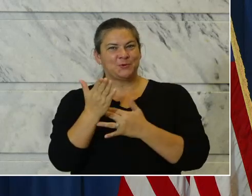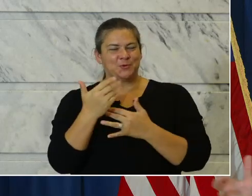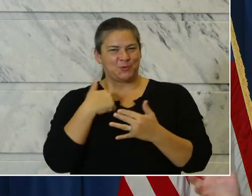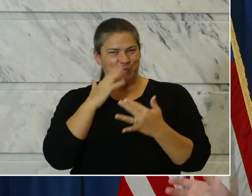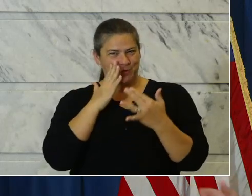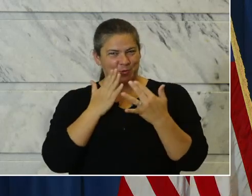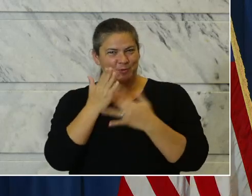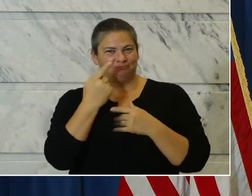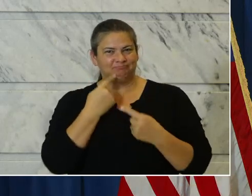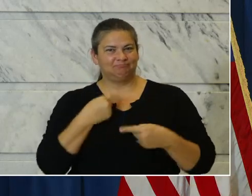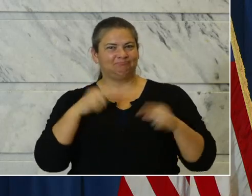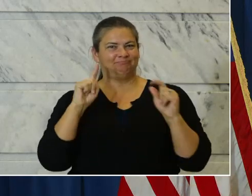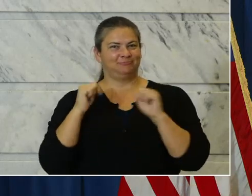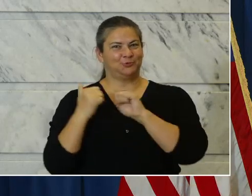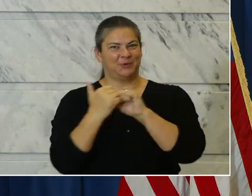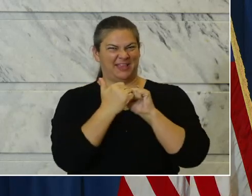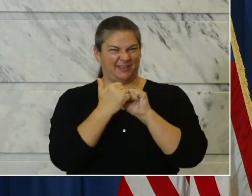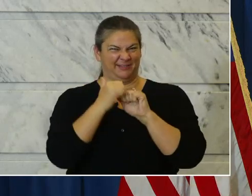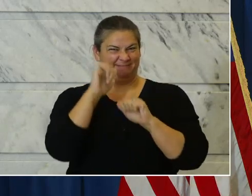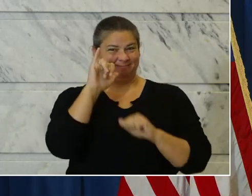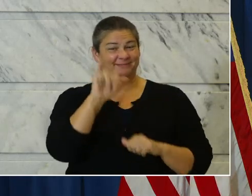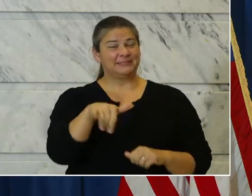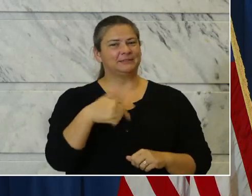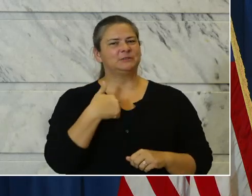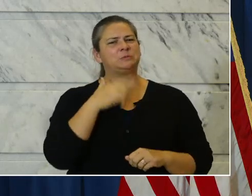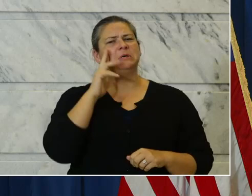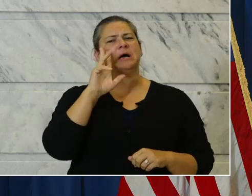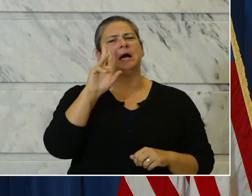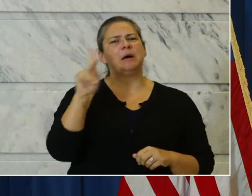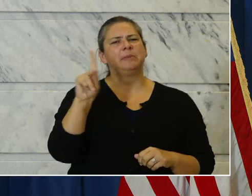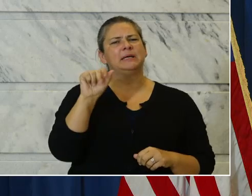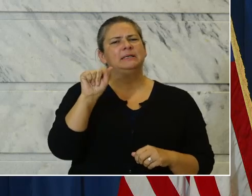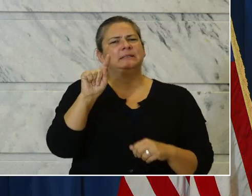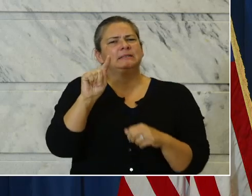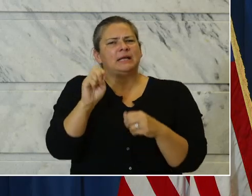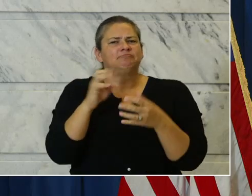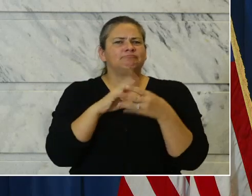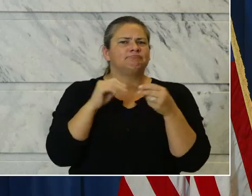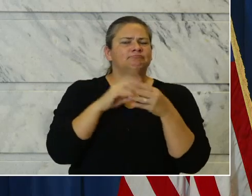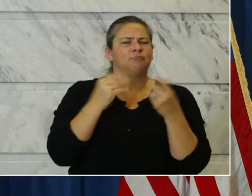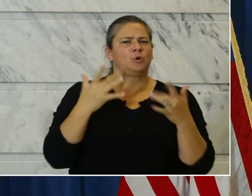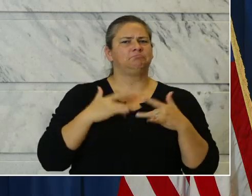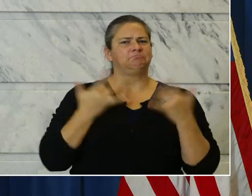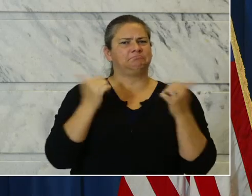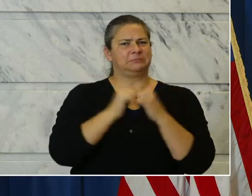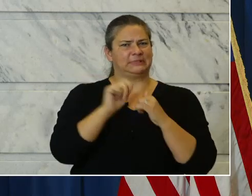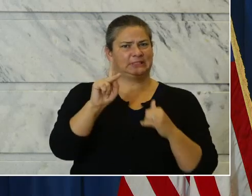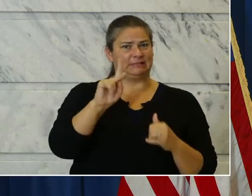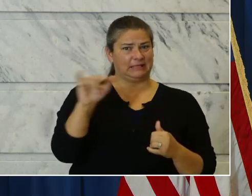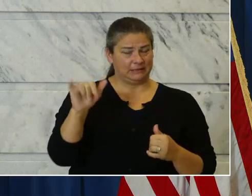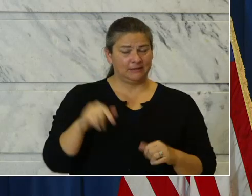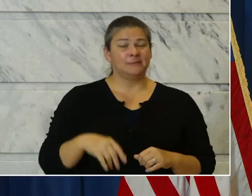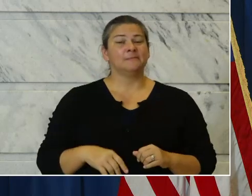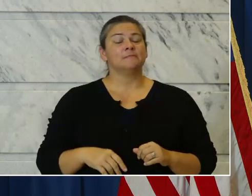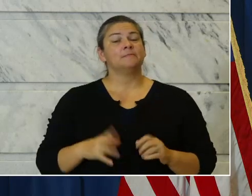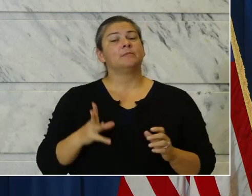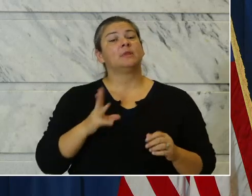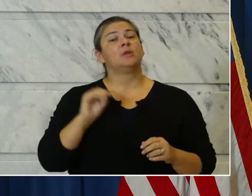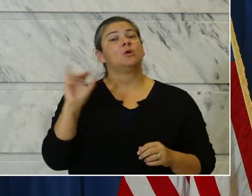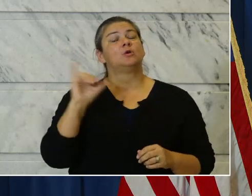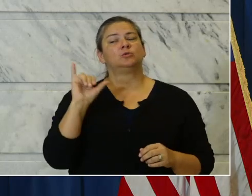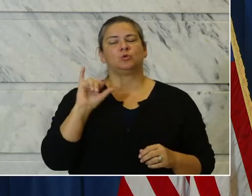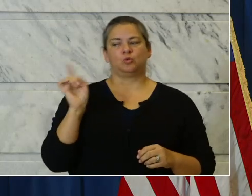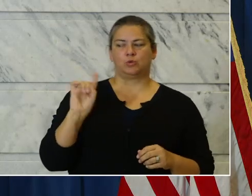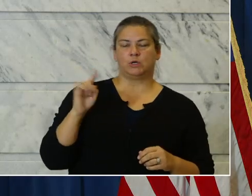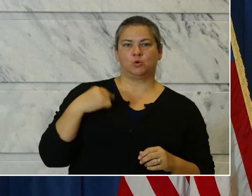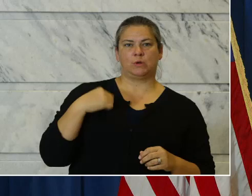where I give an update on some of the good things that are happening here in Kentucky and also where we are